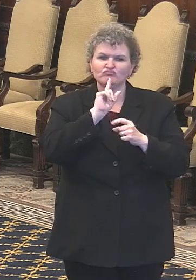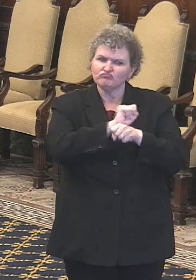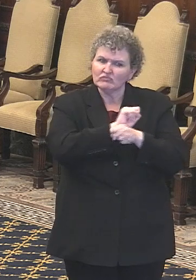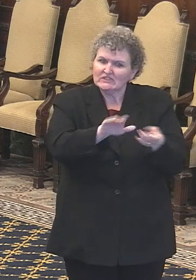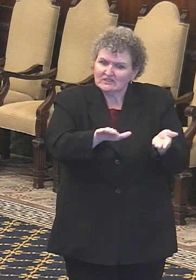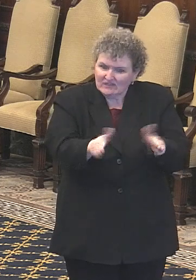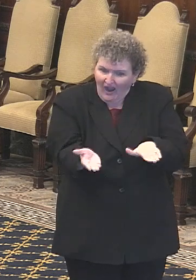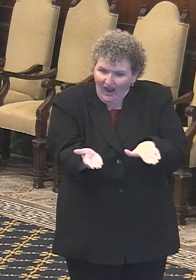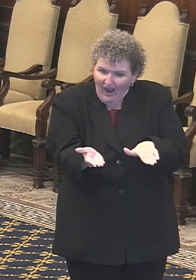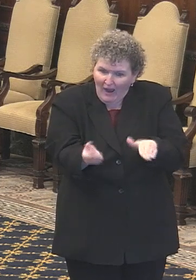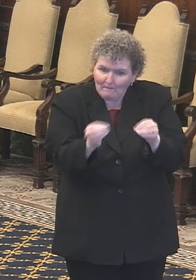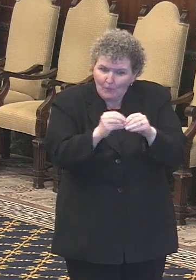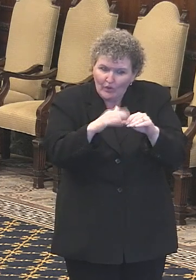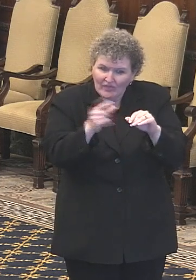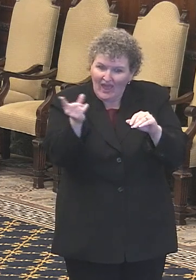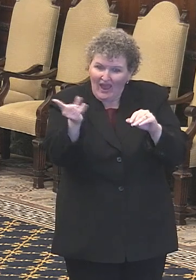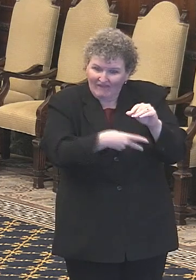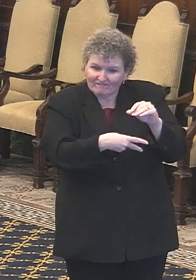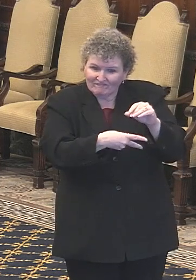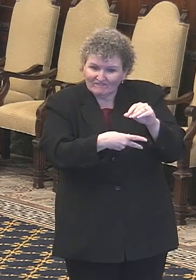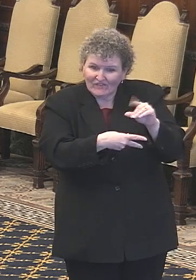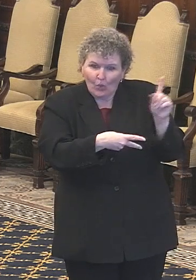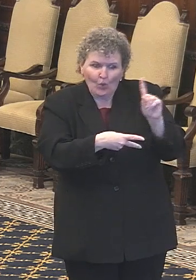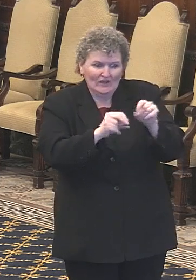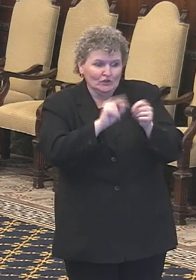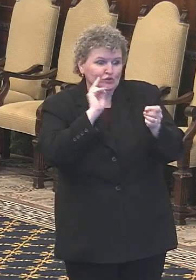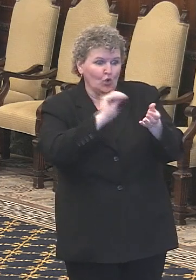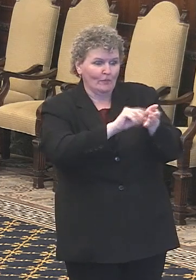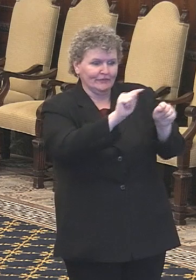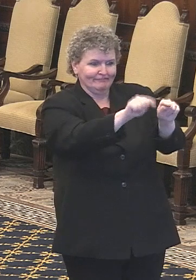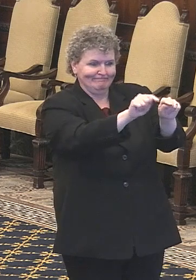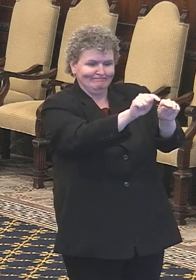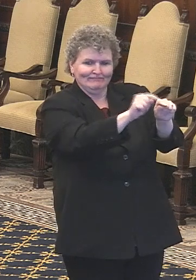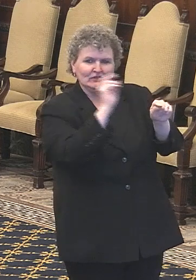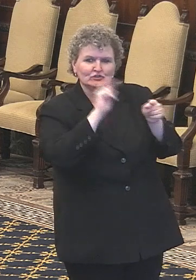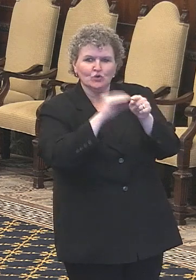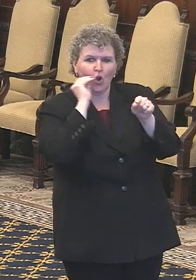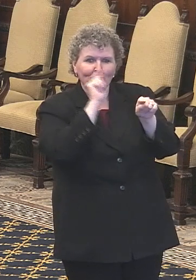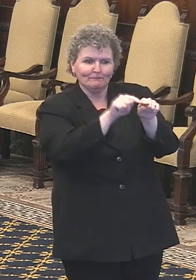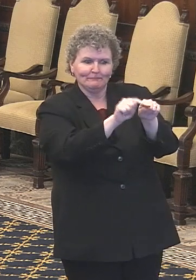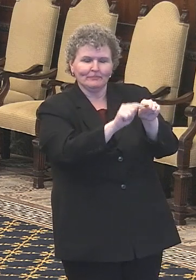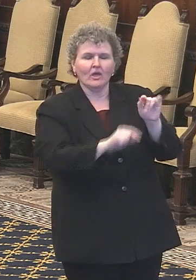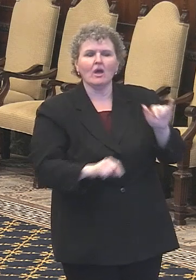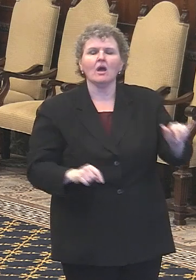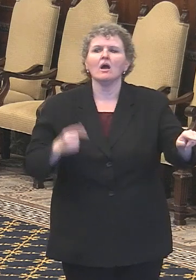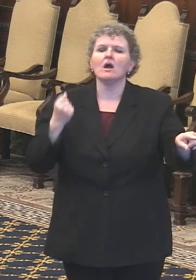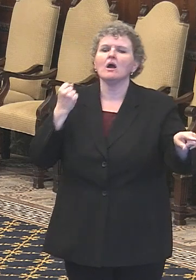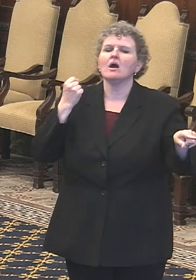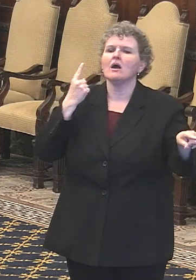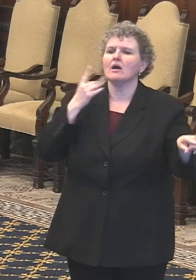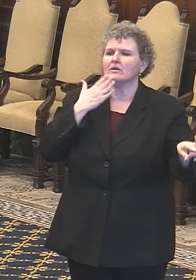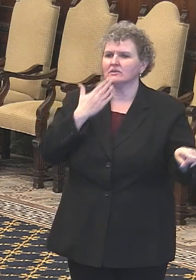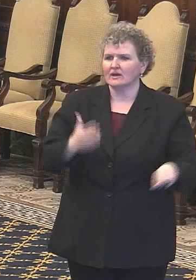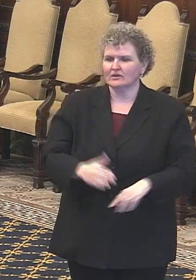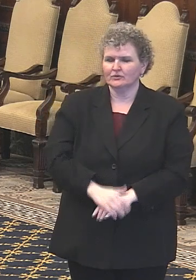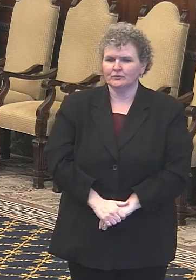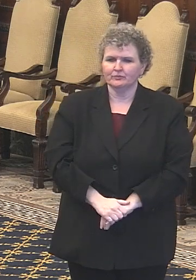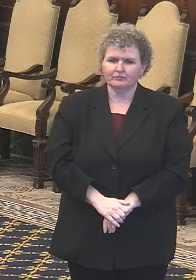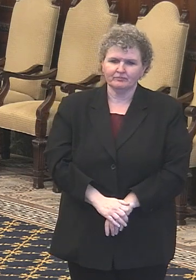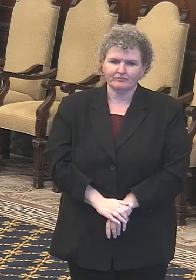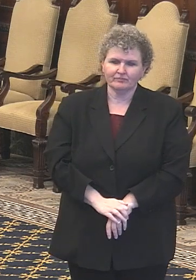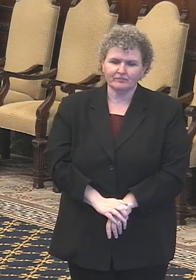we're always continuing to look at this and saying, are there additional steps that we should be taking? We haven't taken so far, and we'll continue to do that.